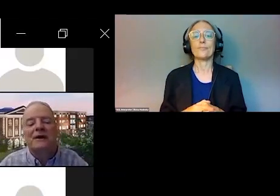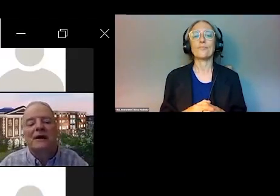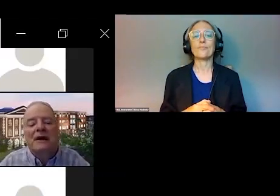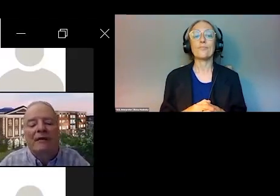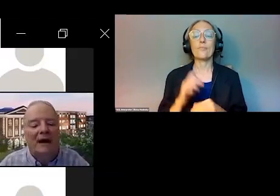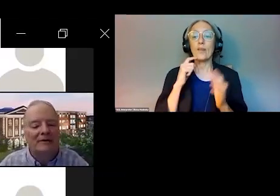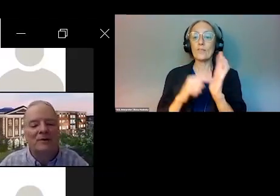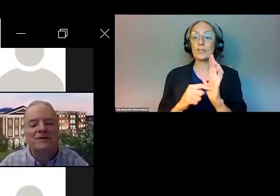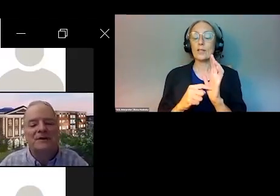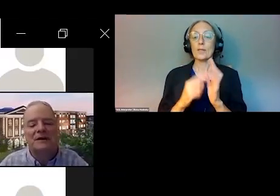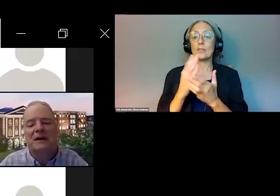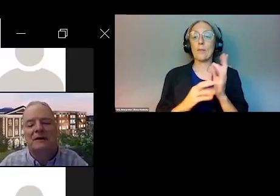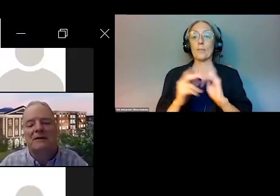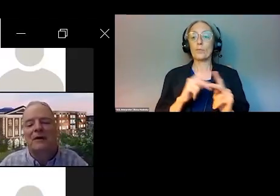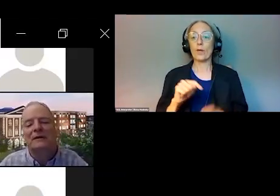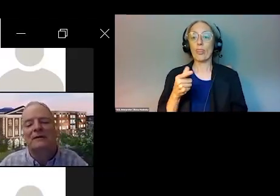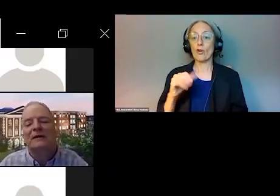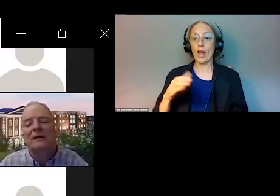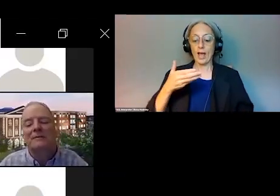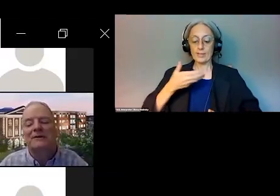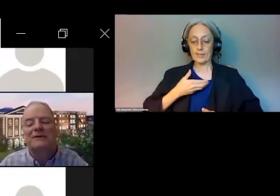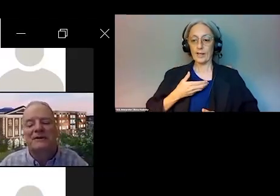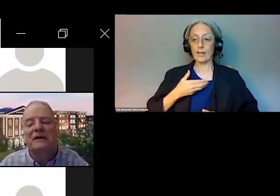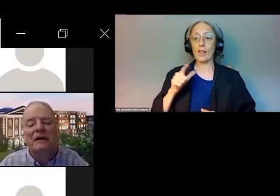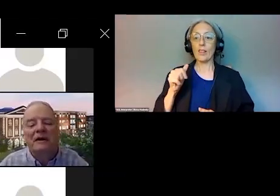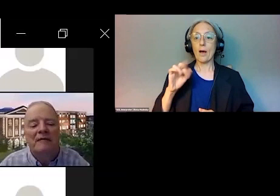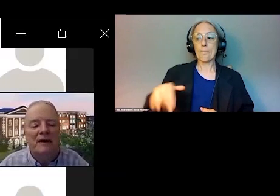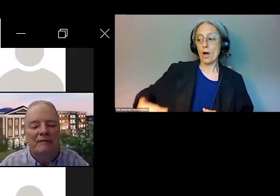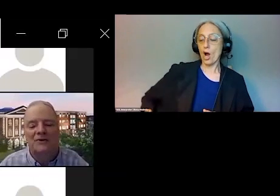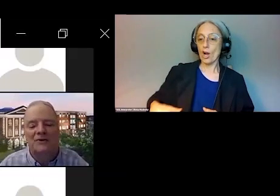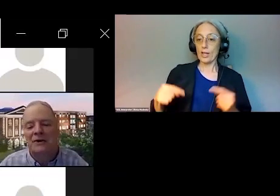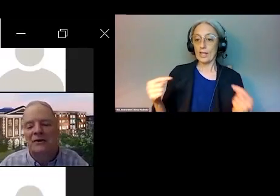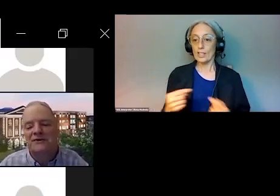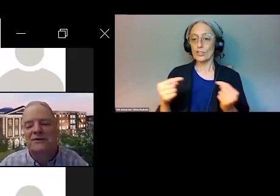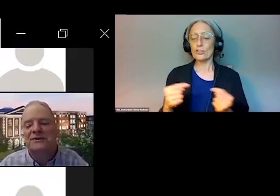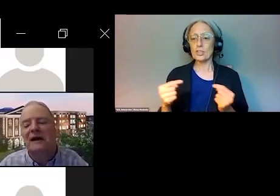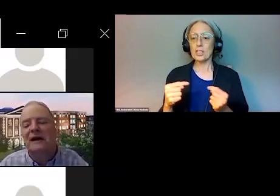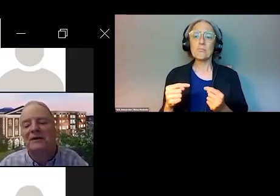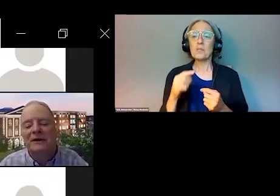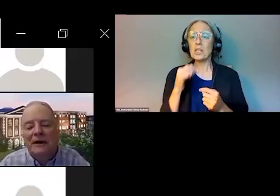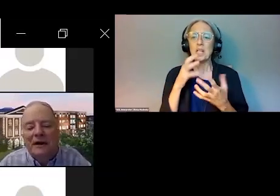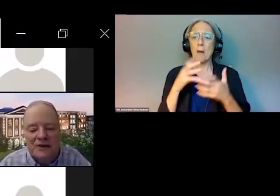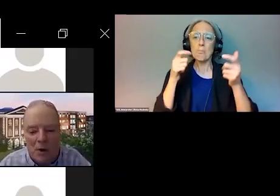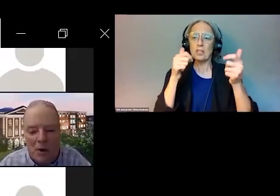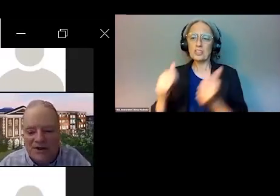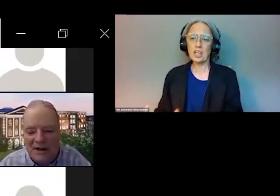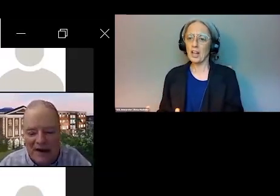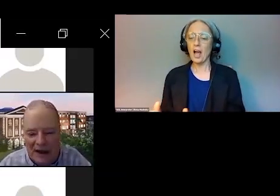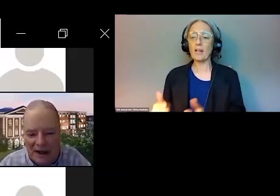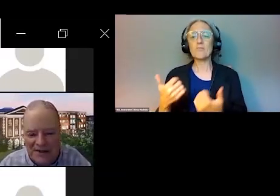thoracic lumbar injuries, they don't see a great deal of decline, but they're still very functional. These are